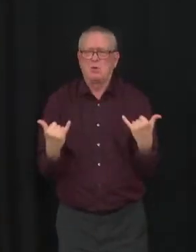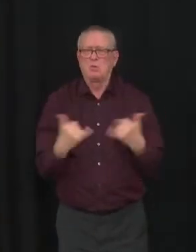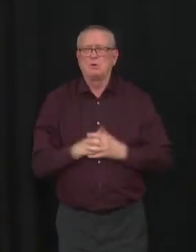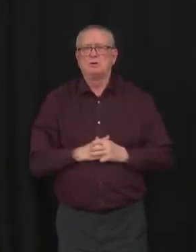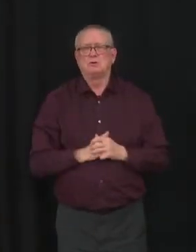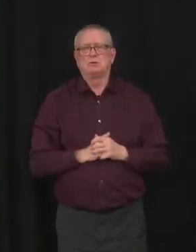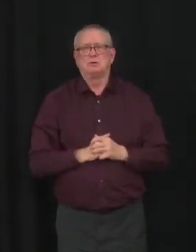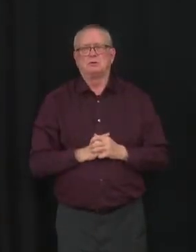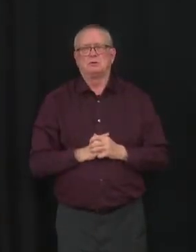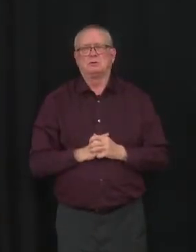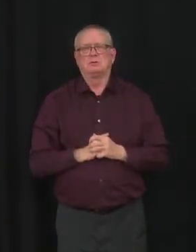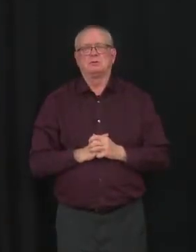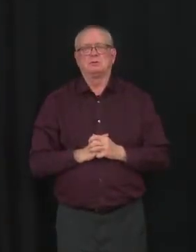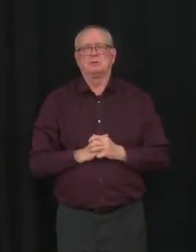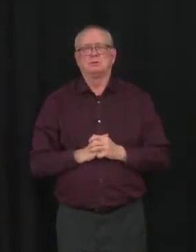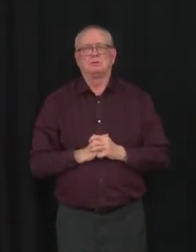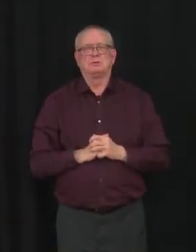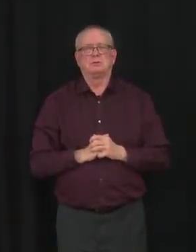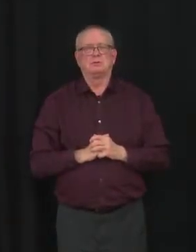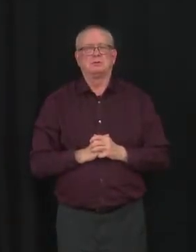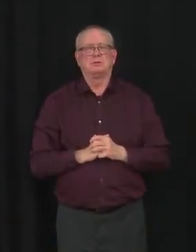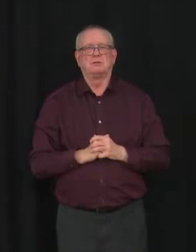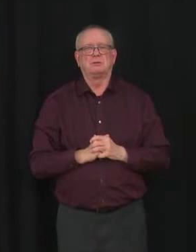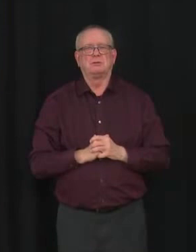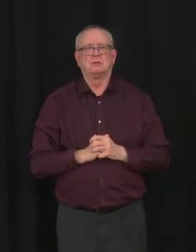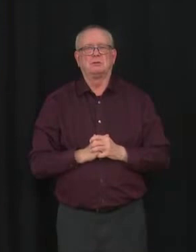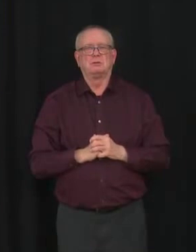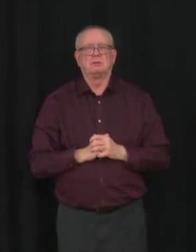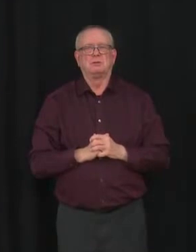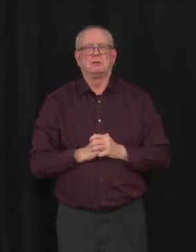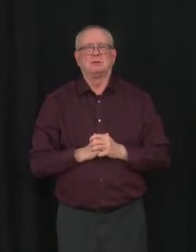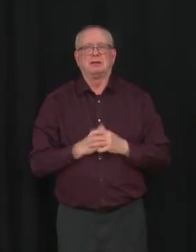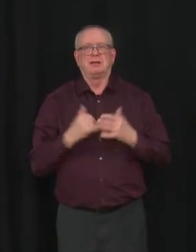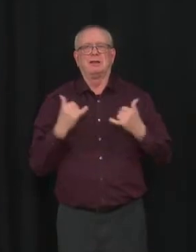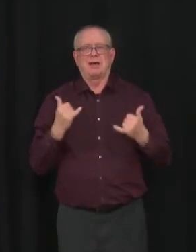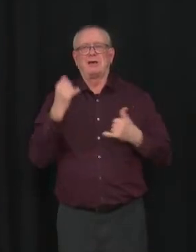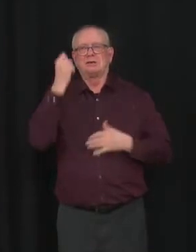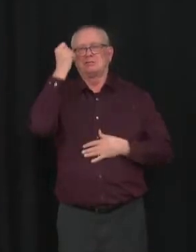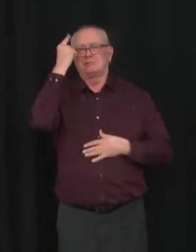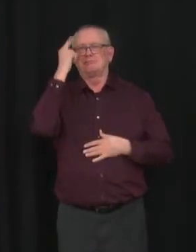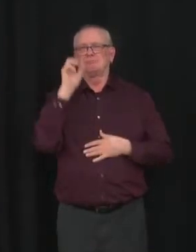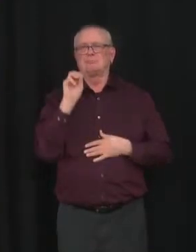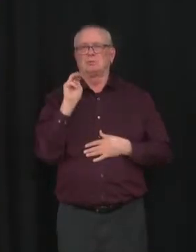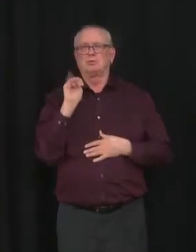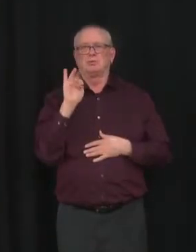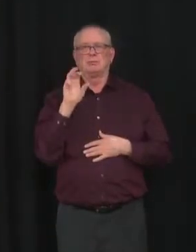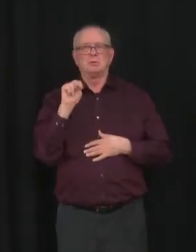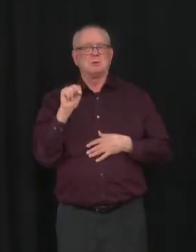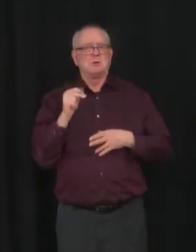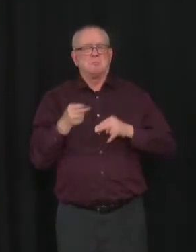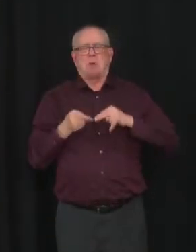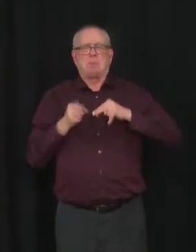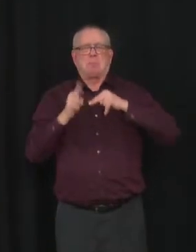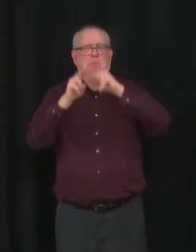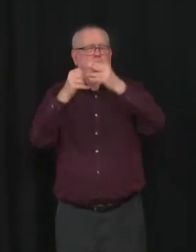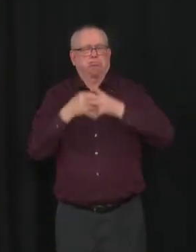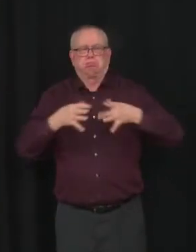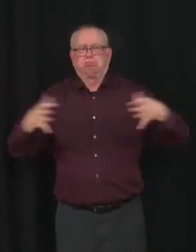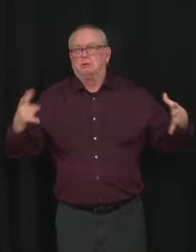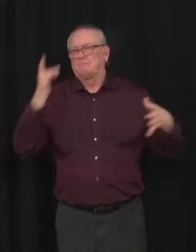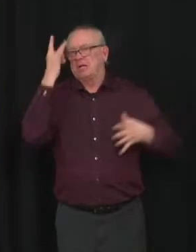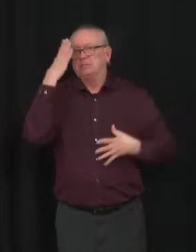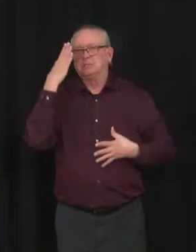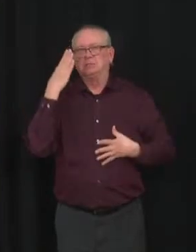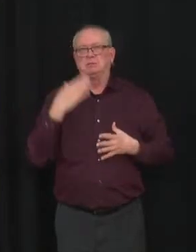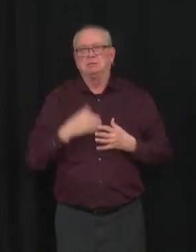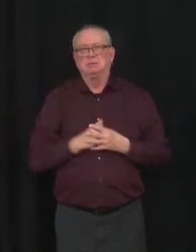Yes. Given the extremely rapid spread of the Omicron variant, are you considering